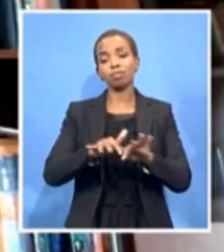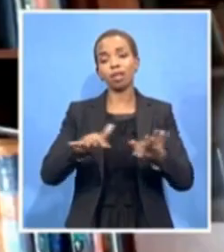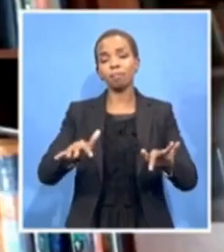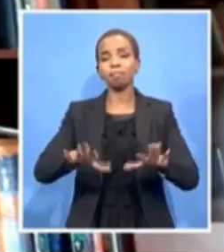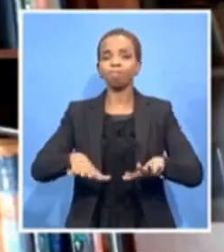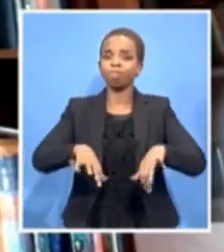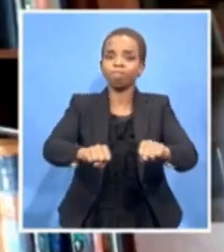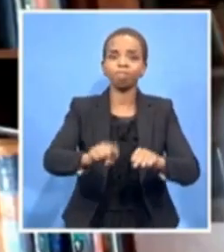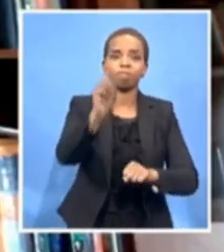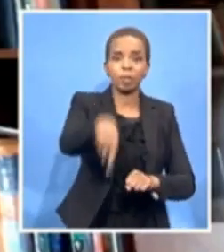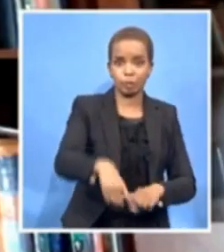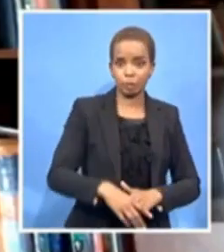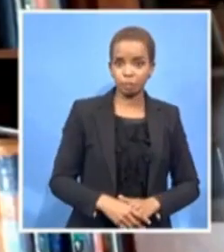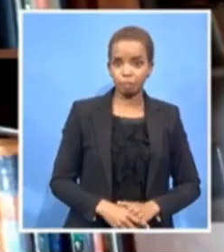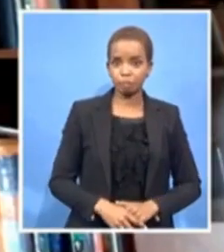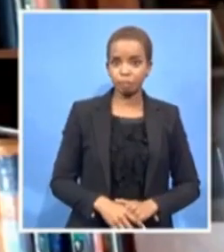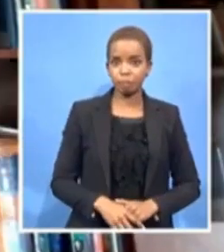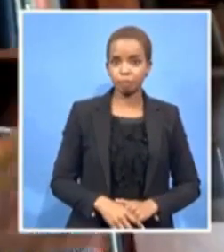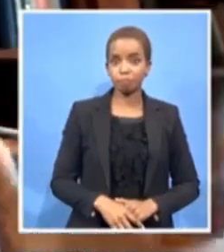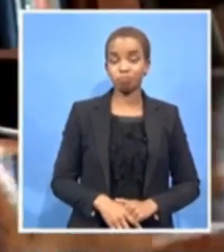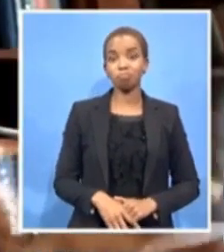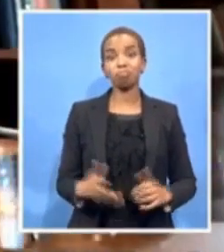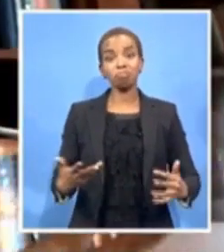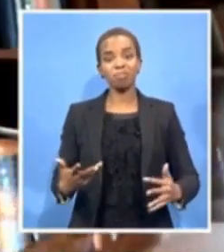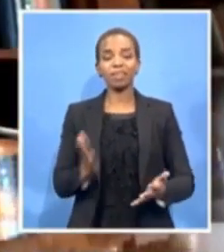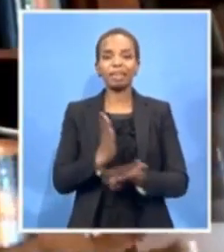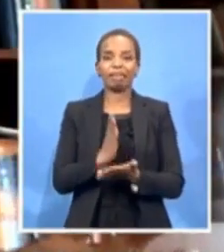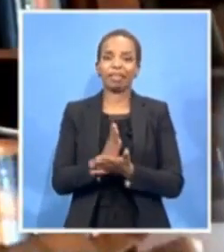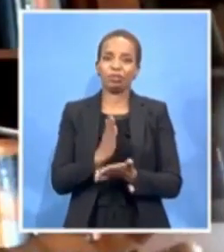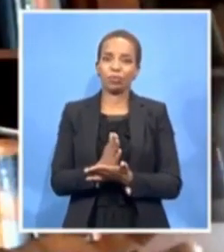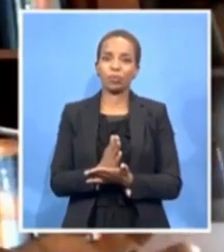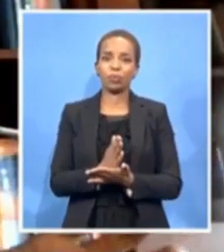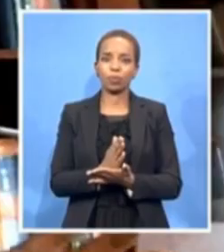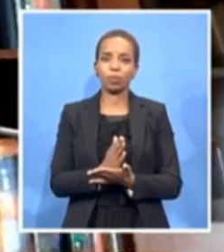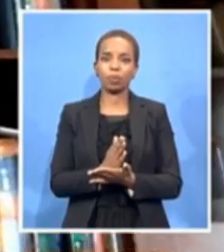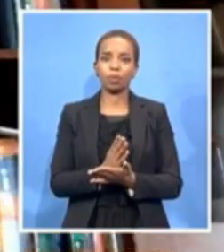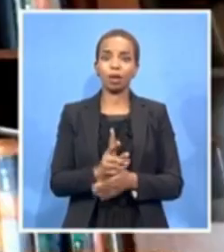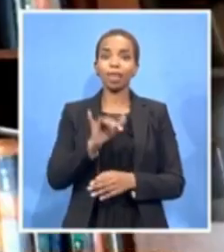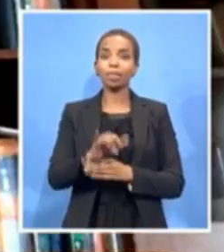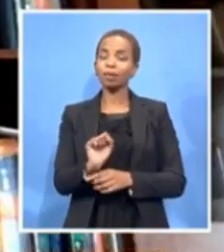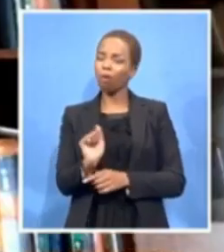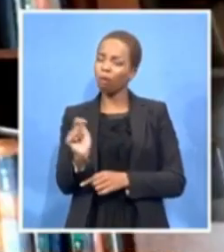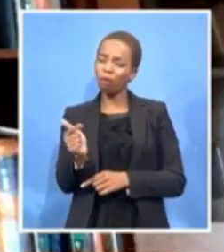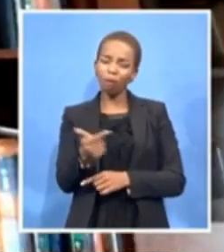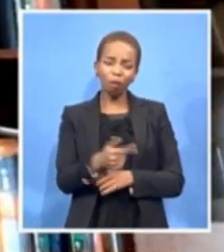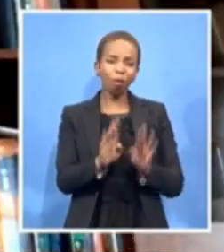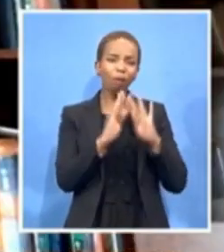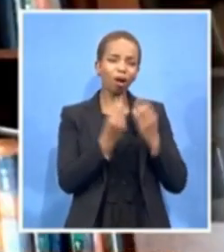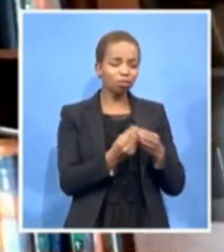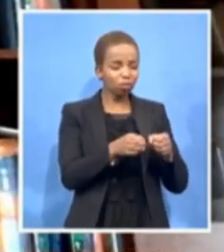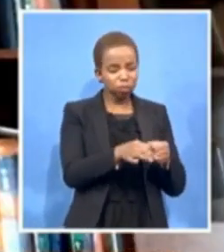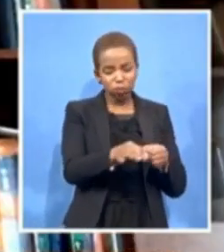and ensure that all these little organizations that you have created, East African Community,